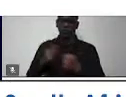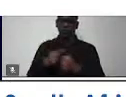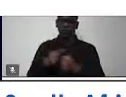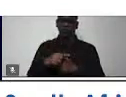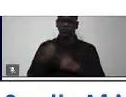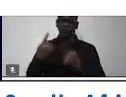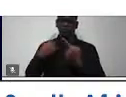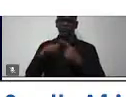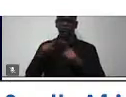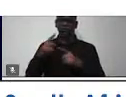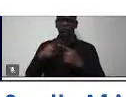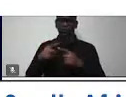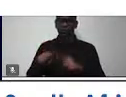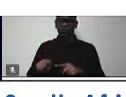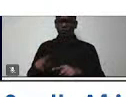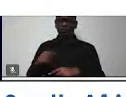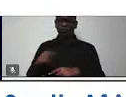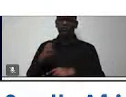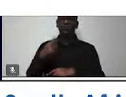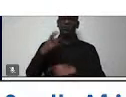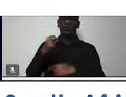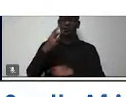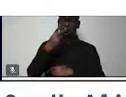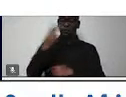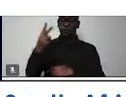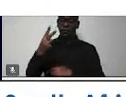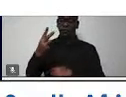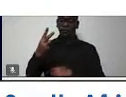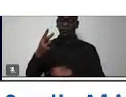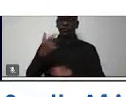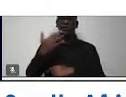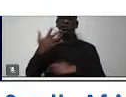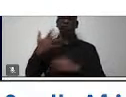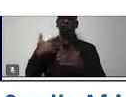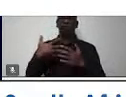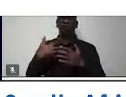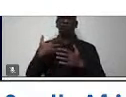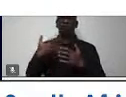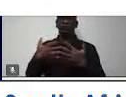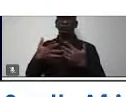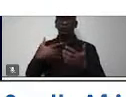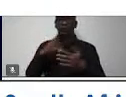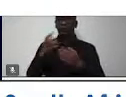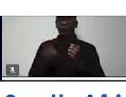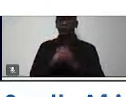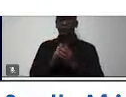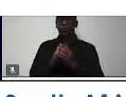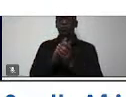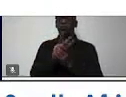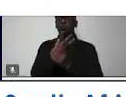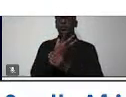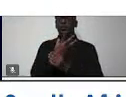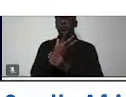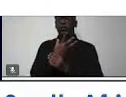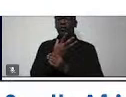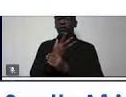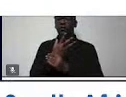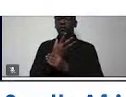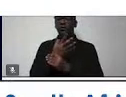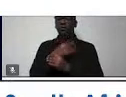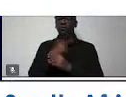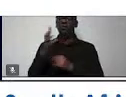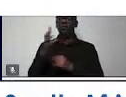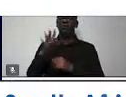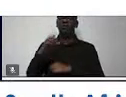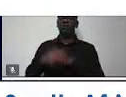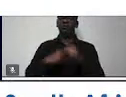and one can see, you know, which products actually have been, you know, growing over the past